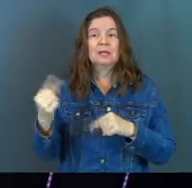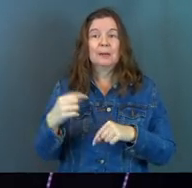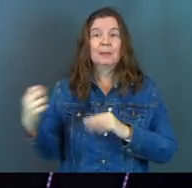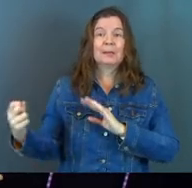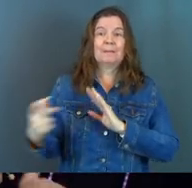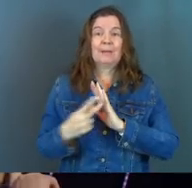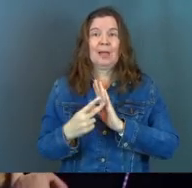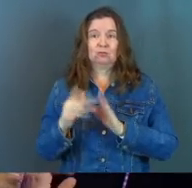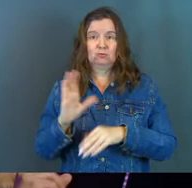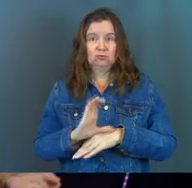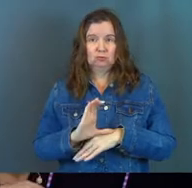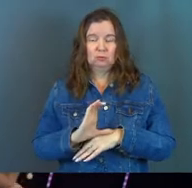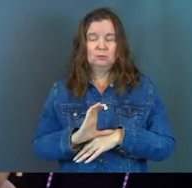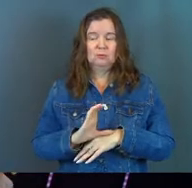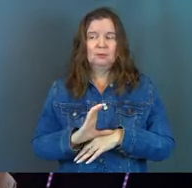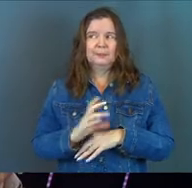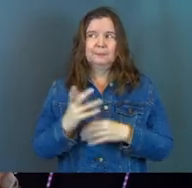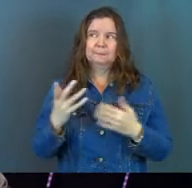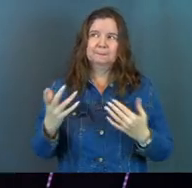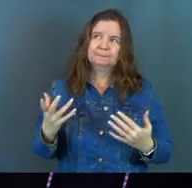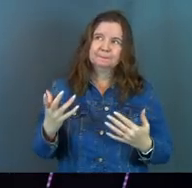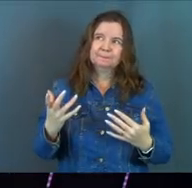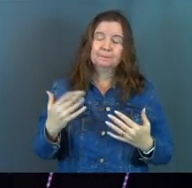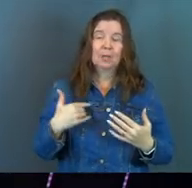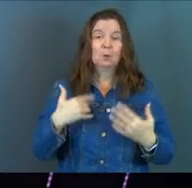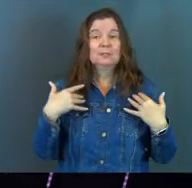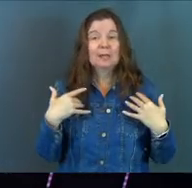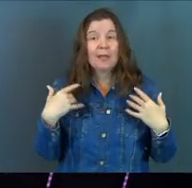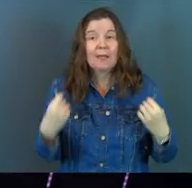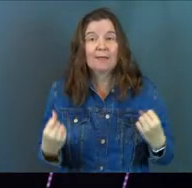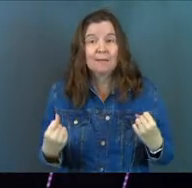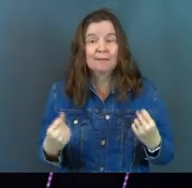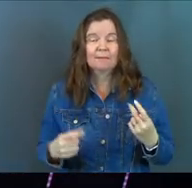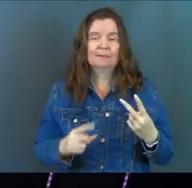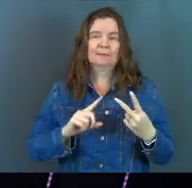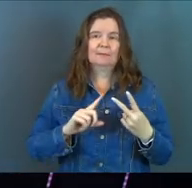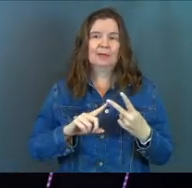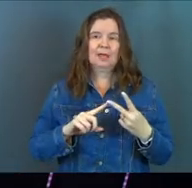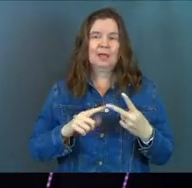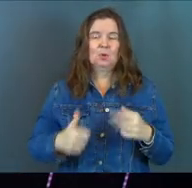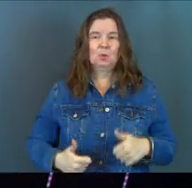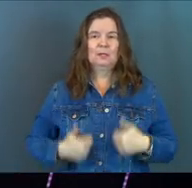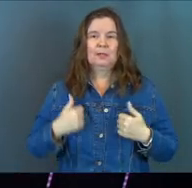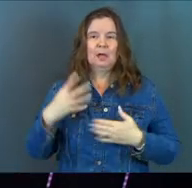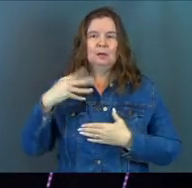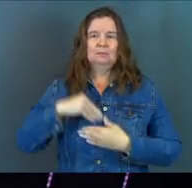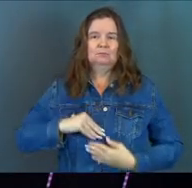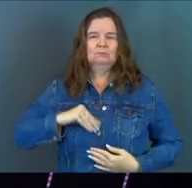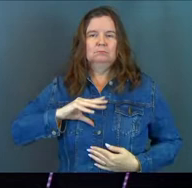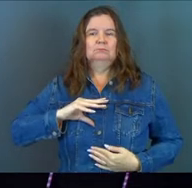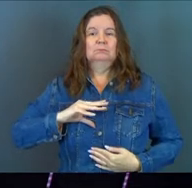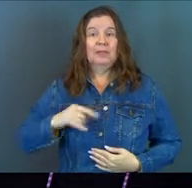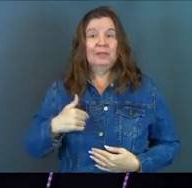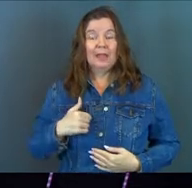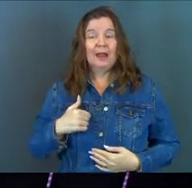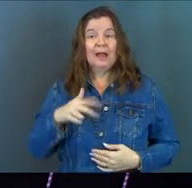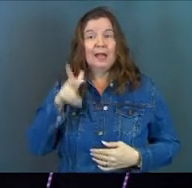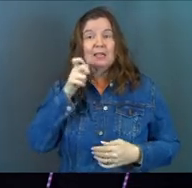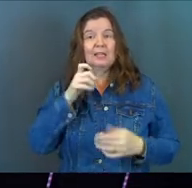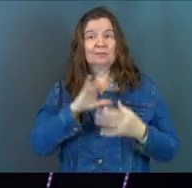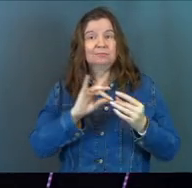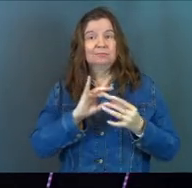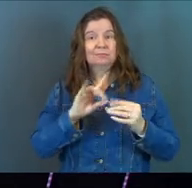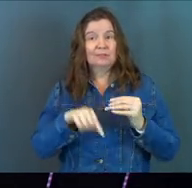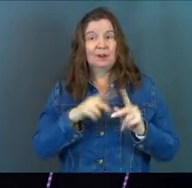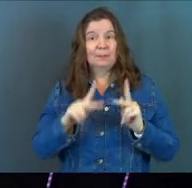coming back to church, that was so healthy and it was so life-giving to them that I'll hear